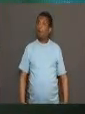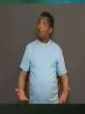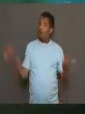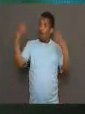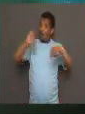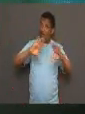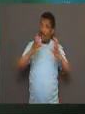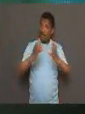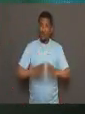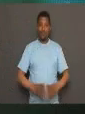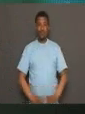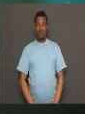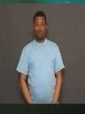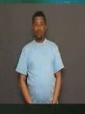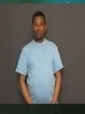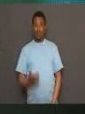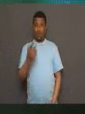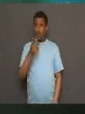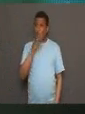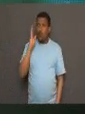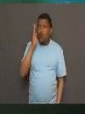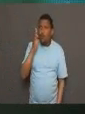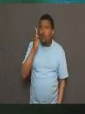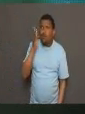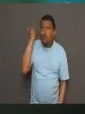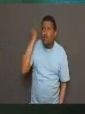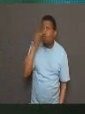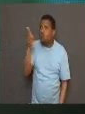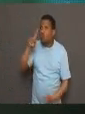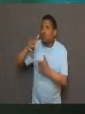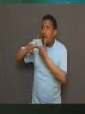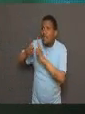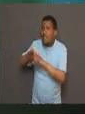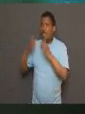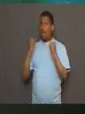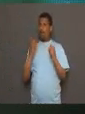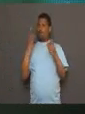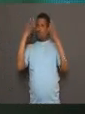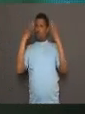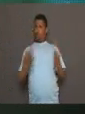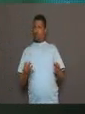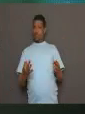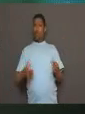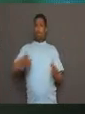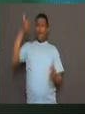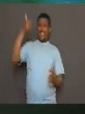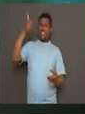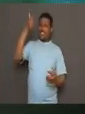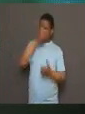Welcome back, class. Were you and your partner able to determine the